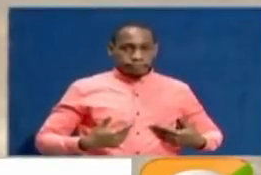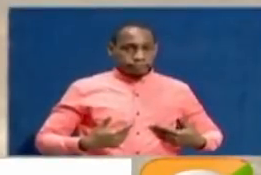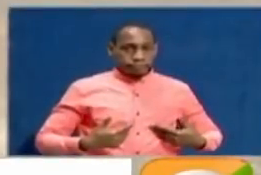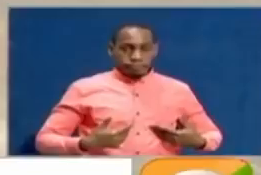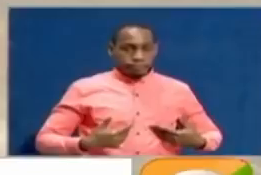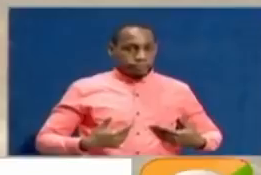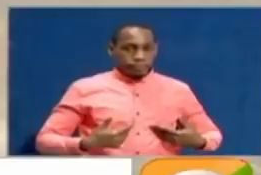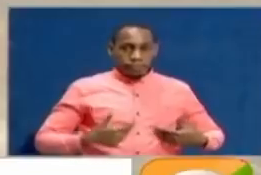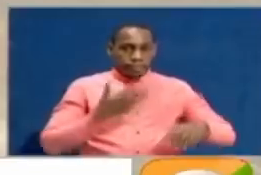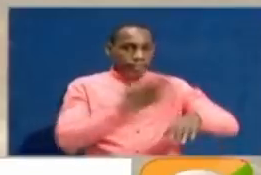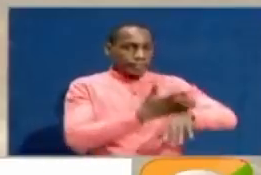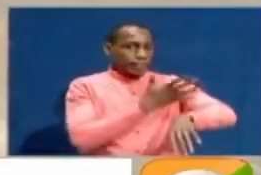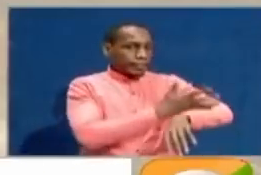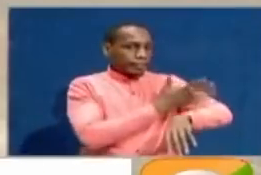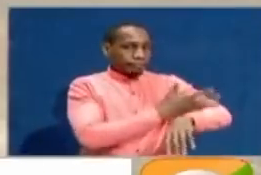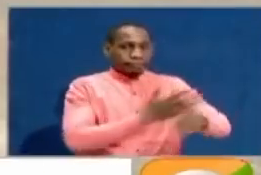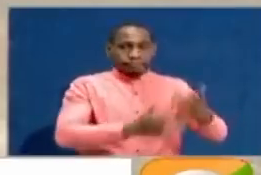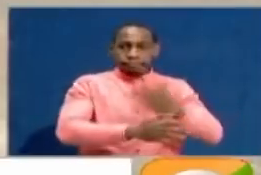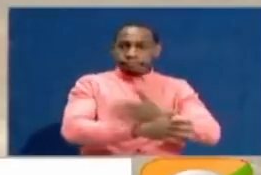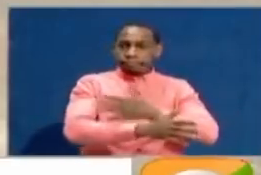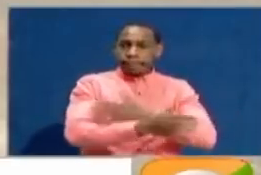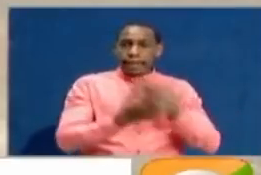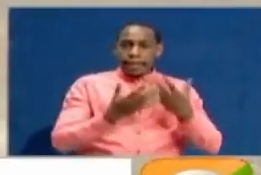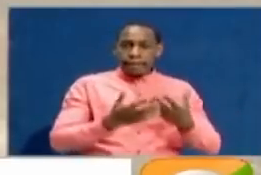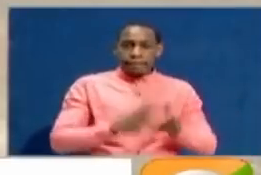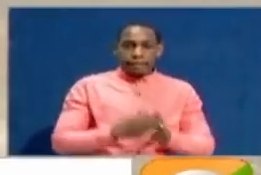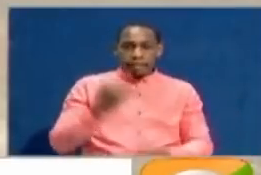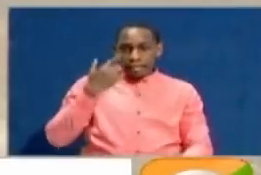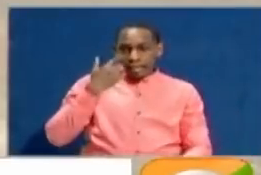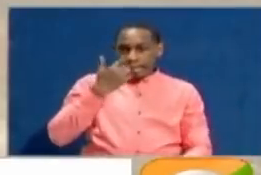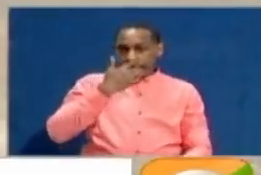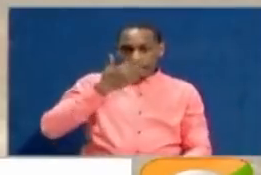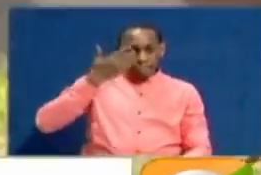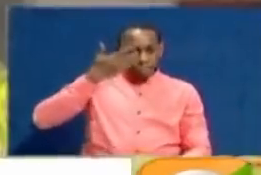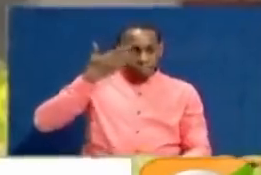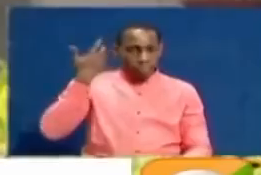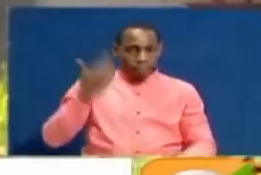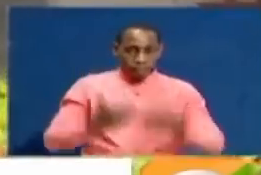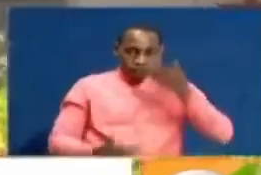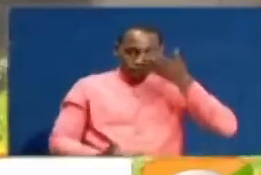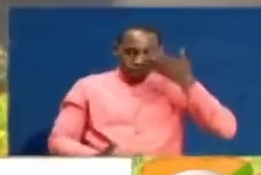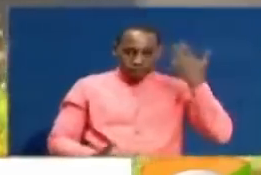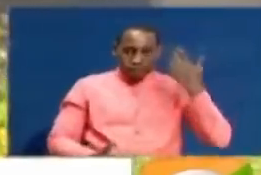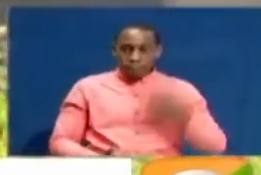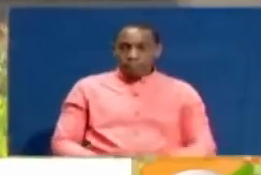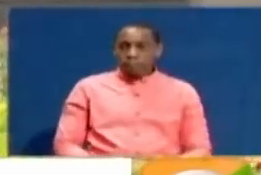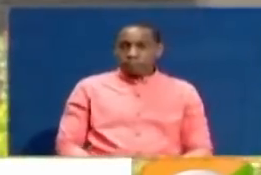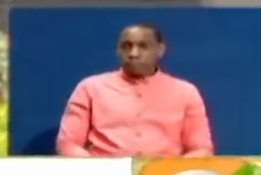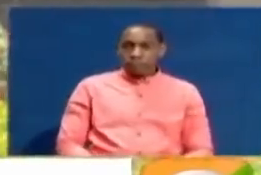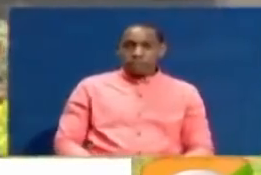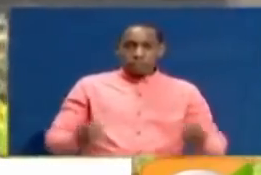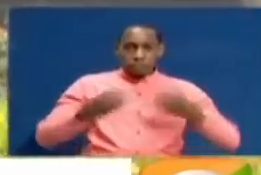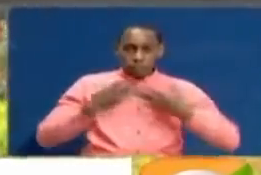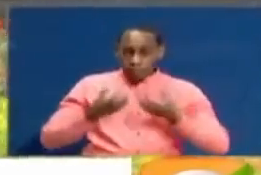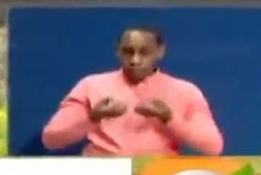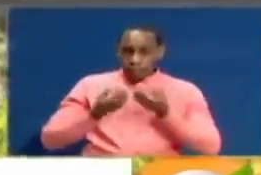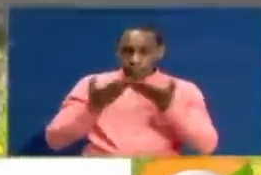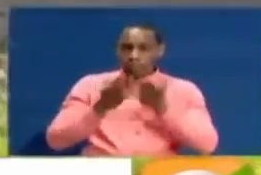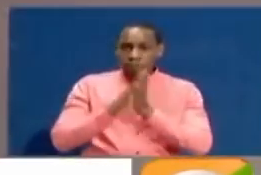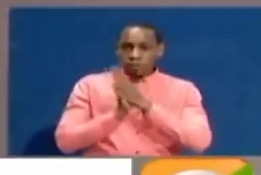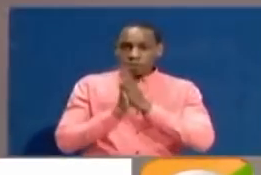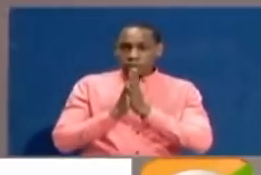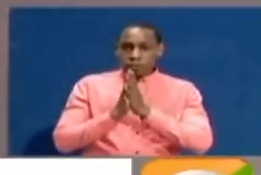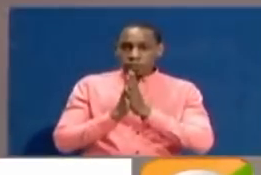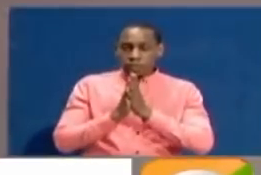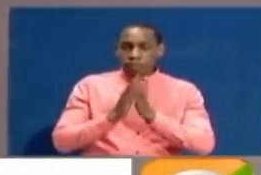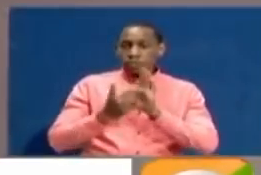it's badly mutilated. Her eyes are gouged out. The harrowing details narrated by her